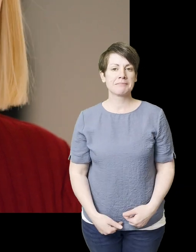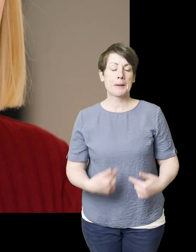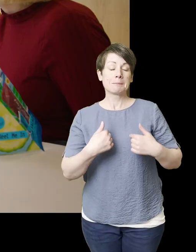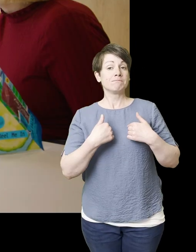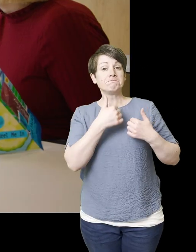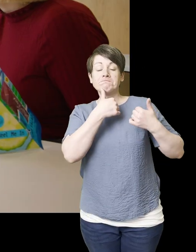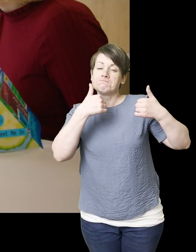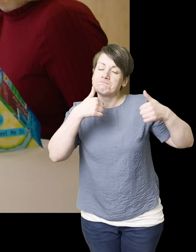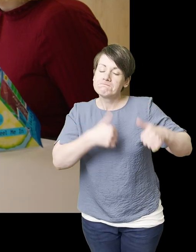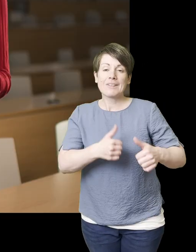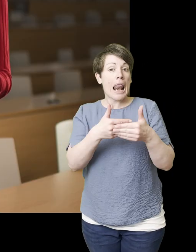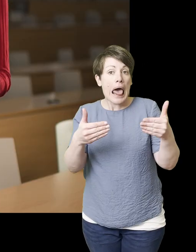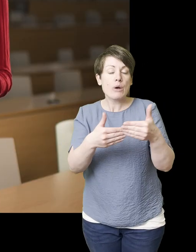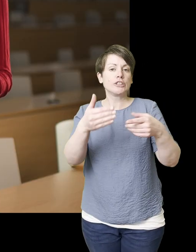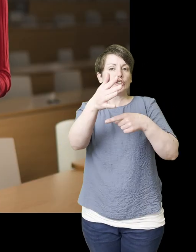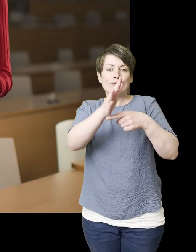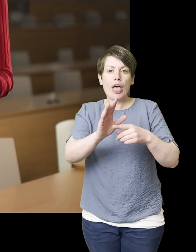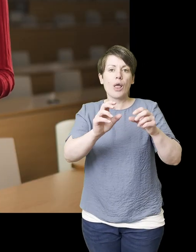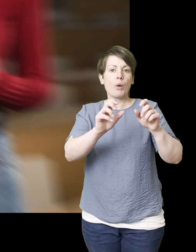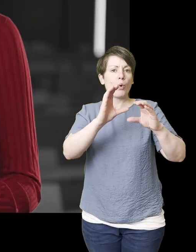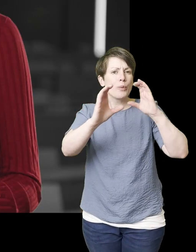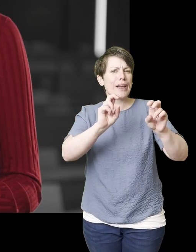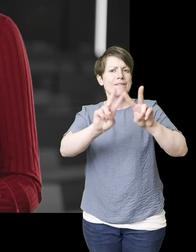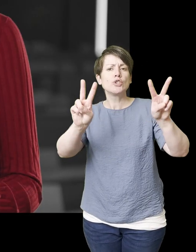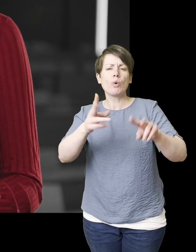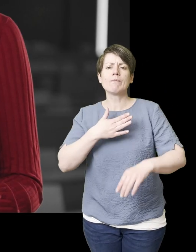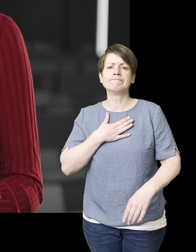really passionate about language, film and visual communication.